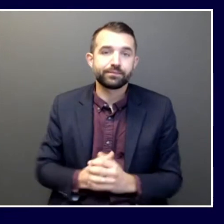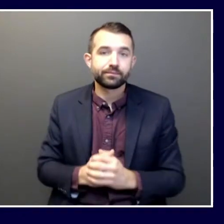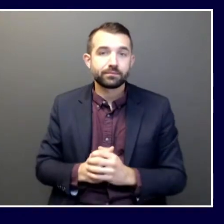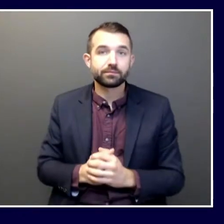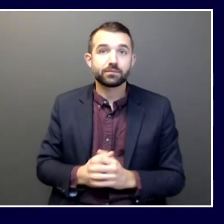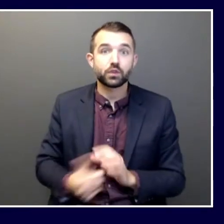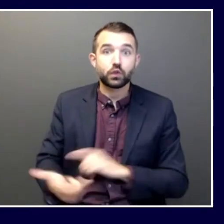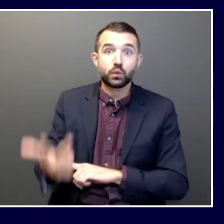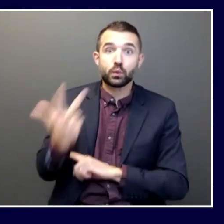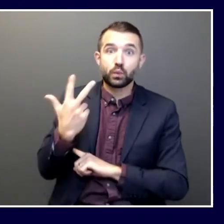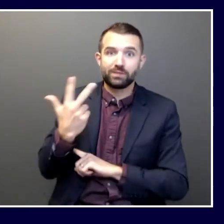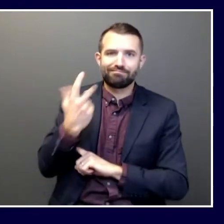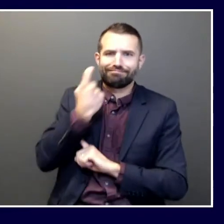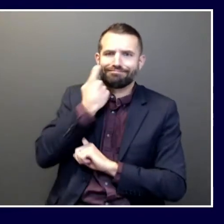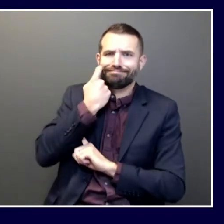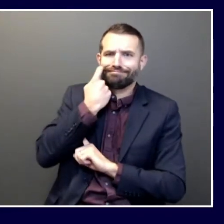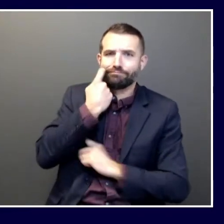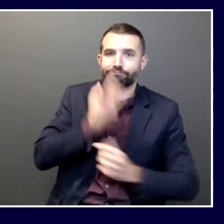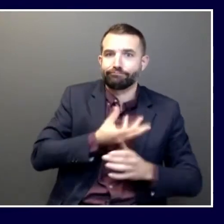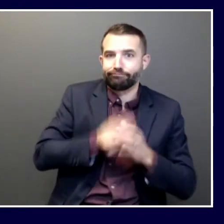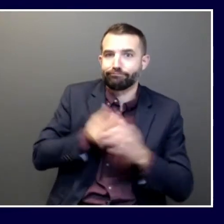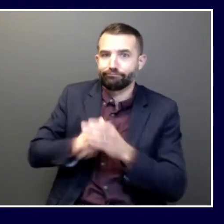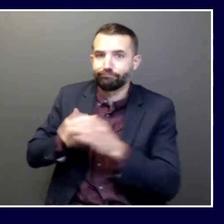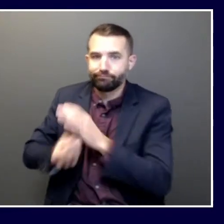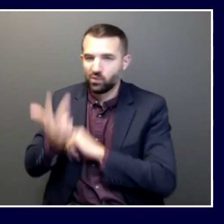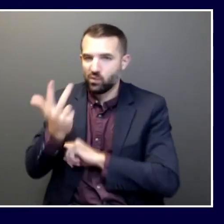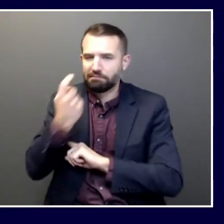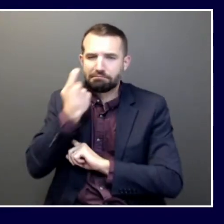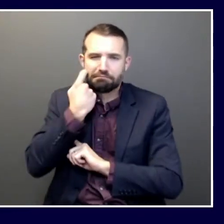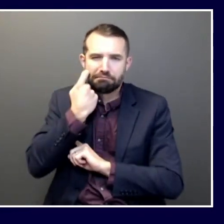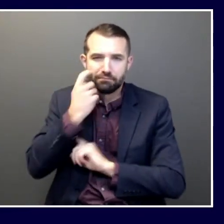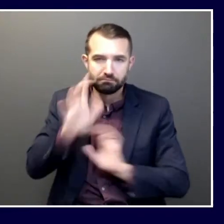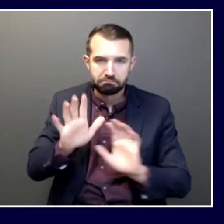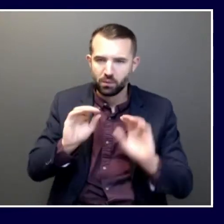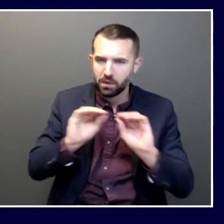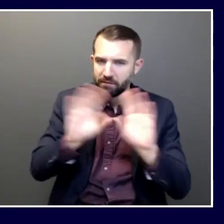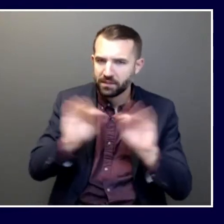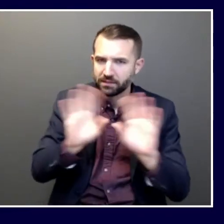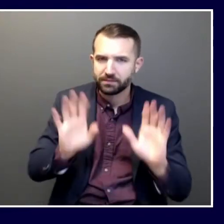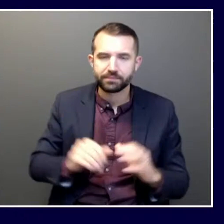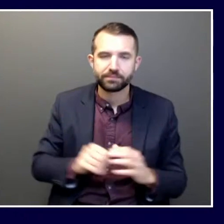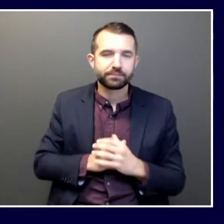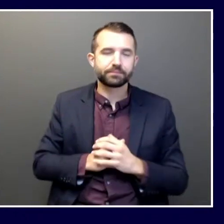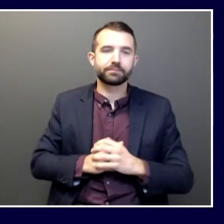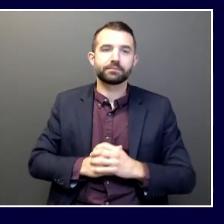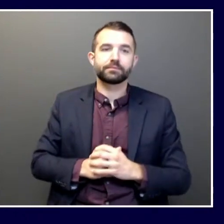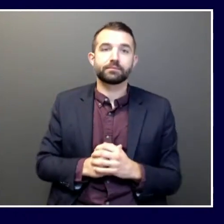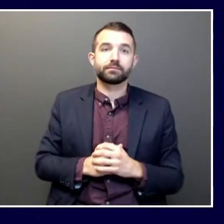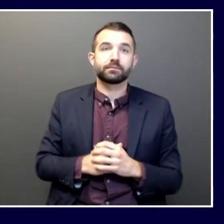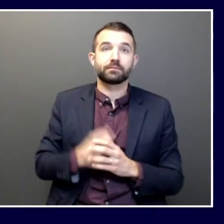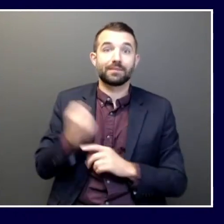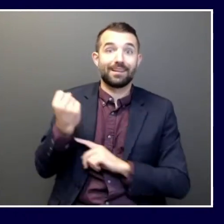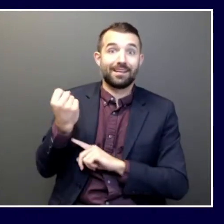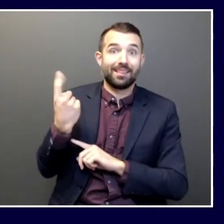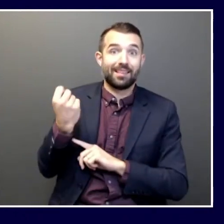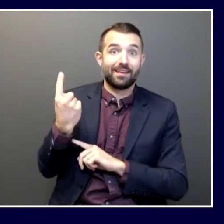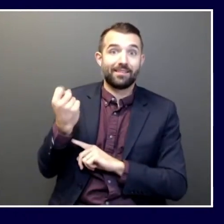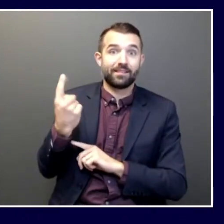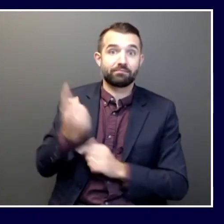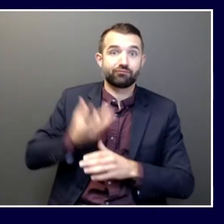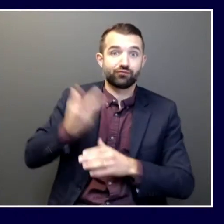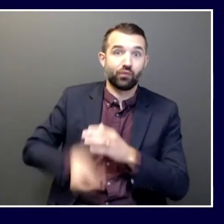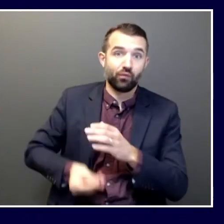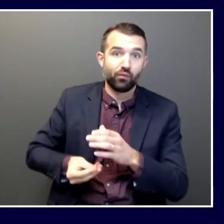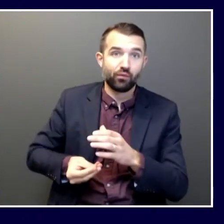11 of these 14 are the result of that process. And of those 11, those deaths occurred